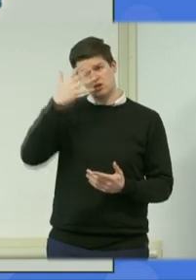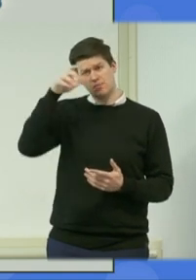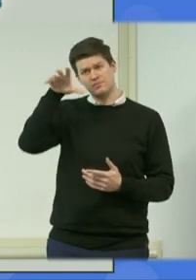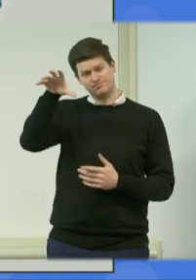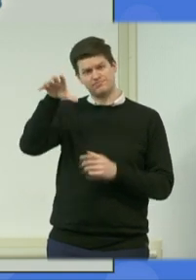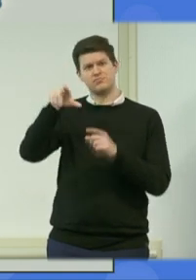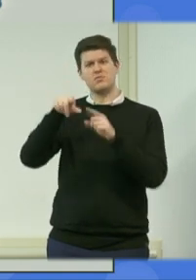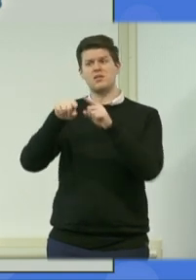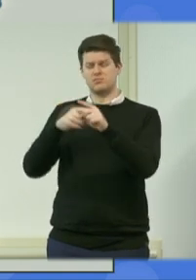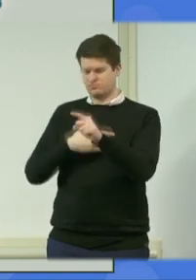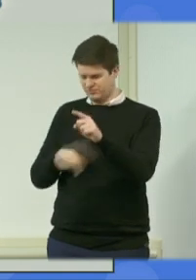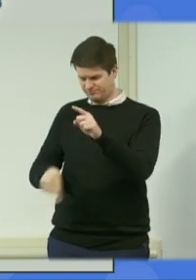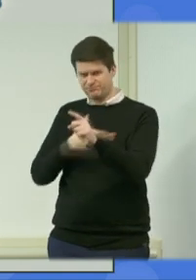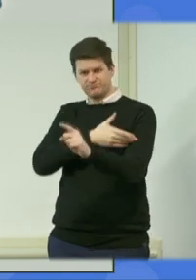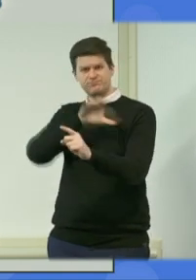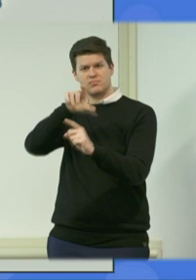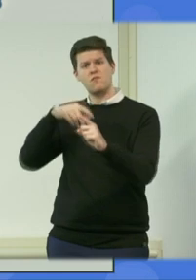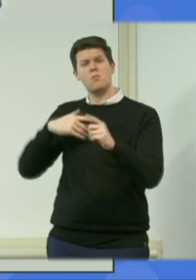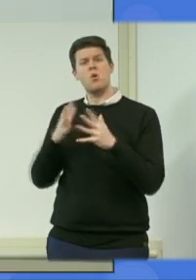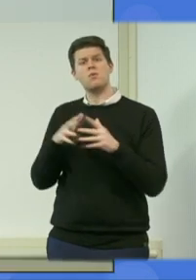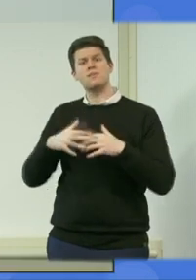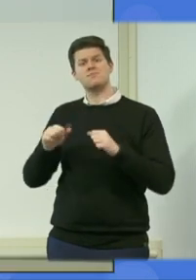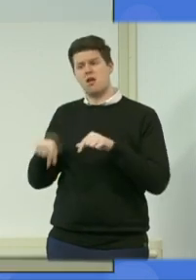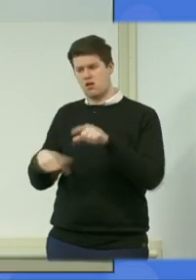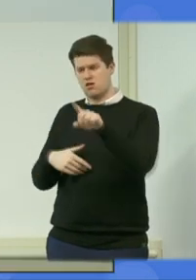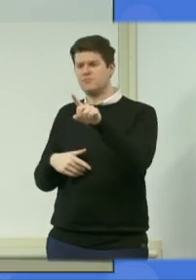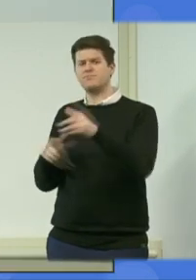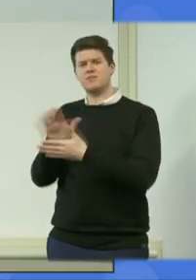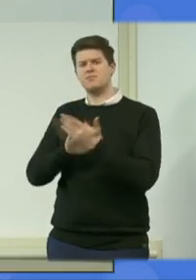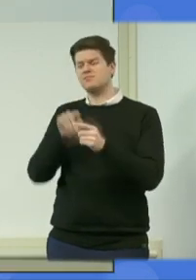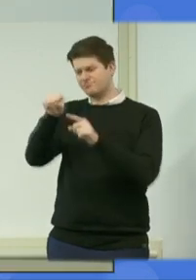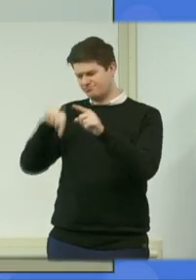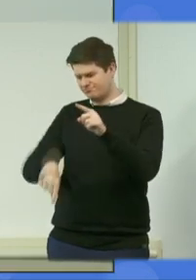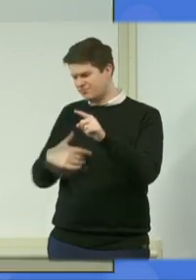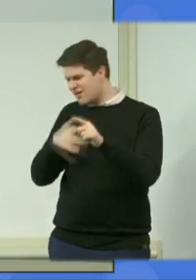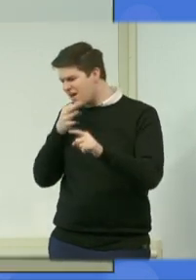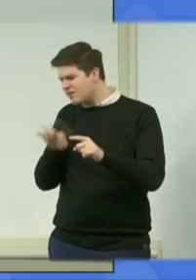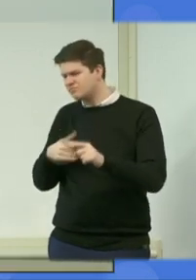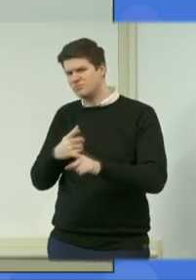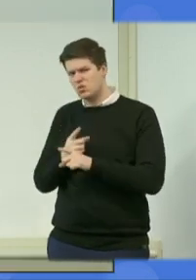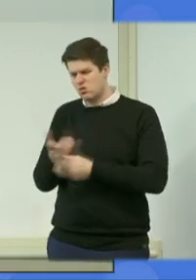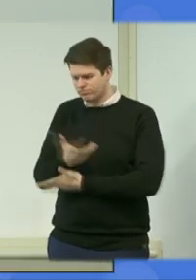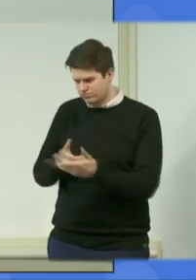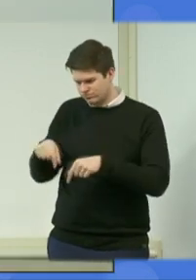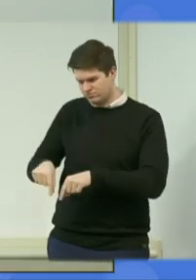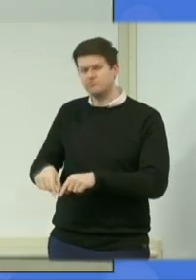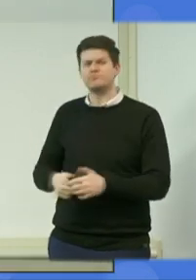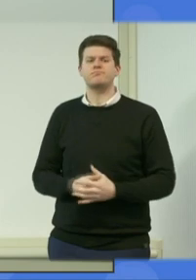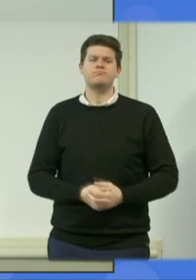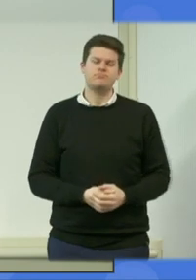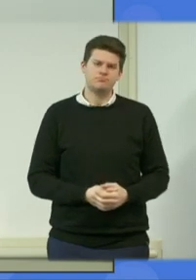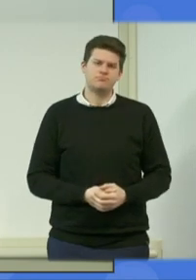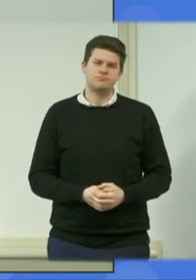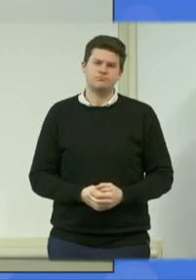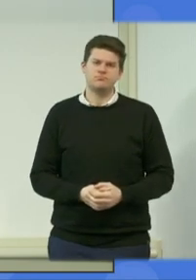goes to the Queen for royal assent, as all acts do. So we're right in the middle of that process as we speak. And finally,